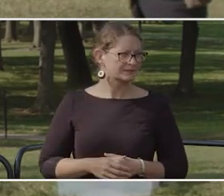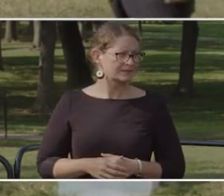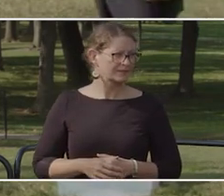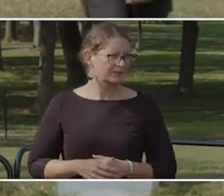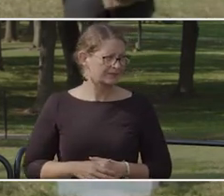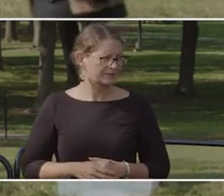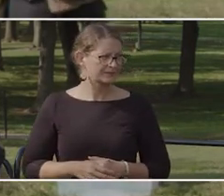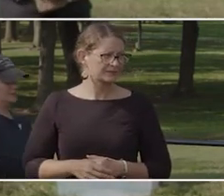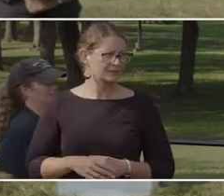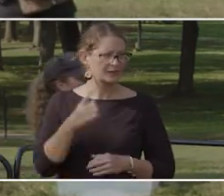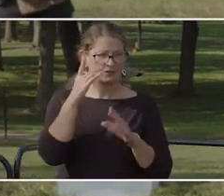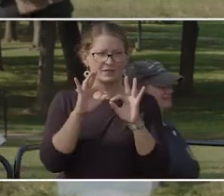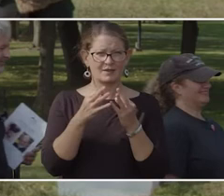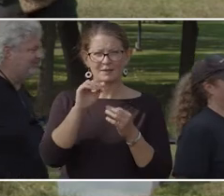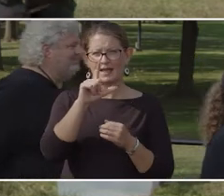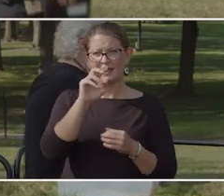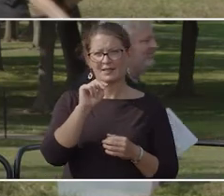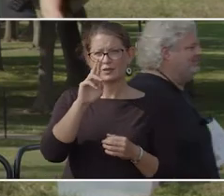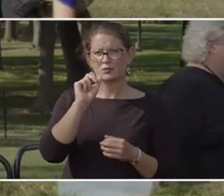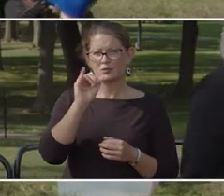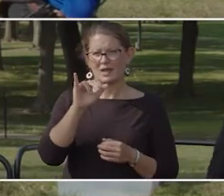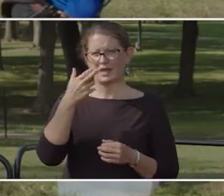On behalf of the family of Alan Ray Hancock,